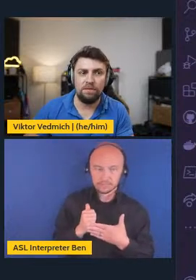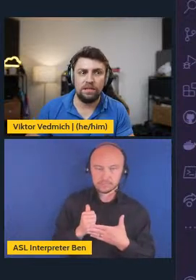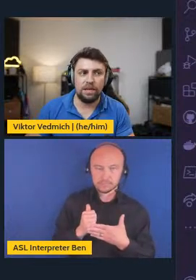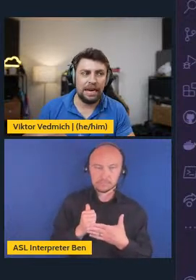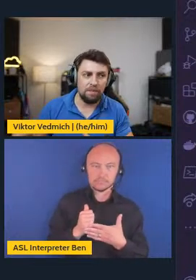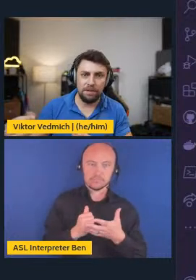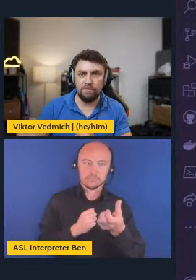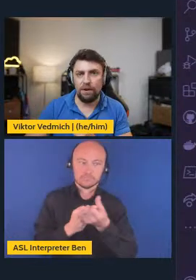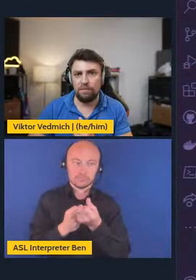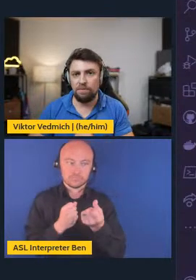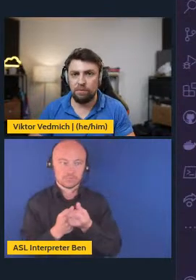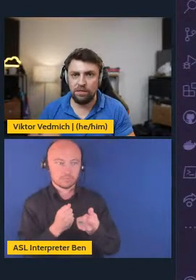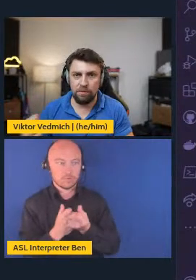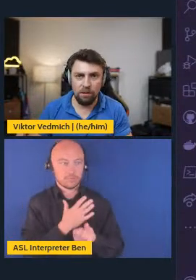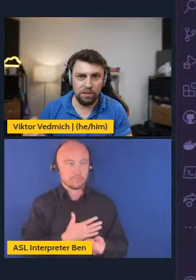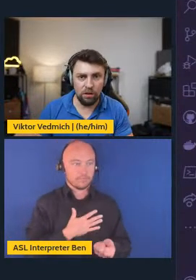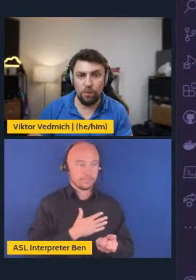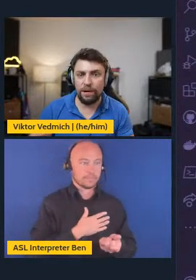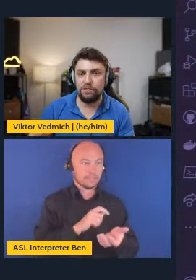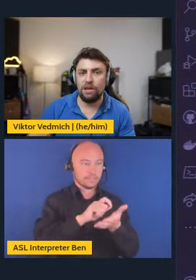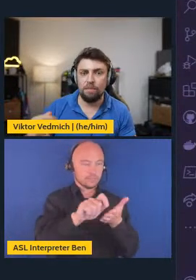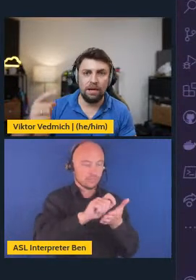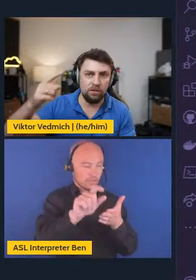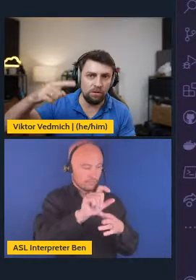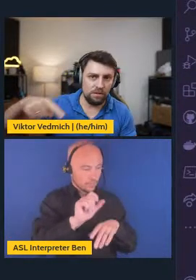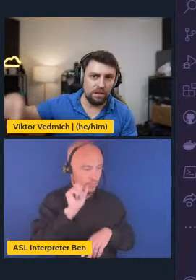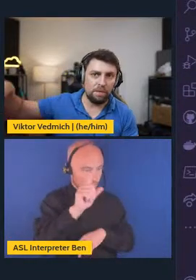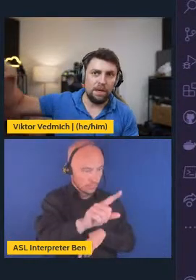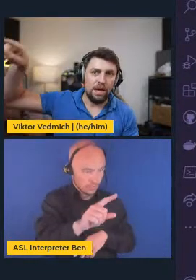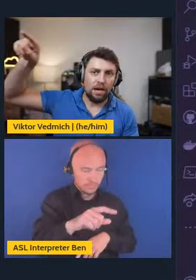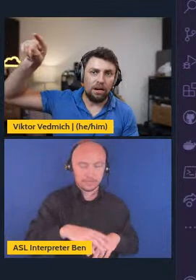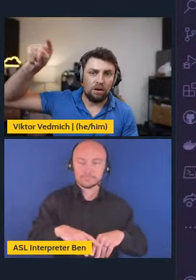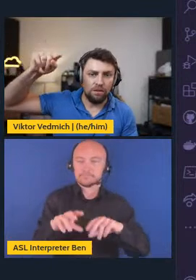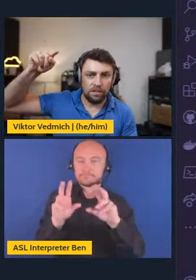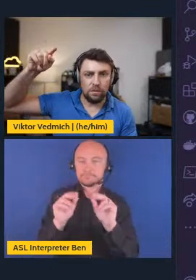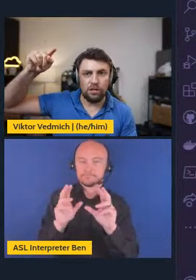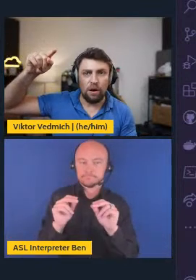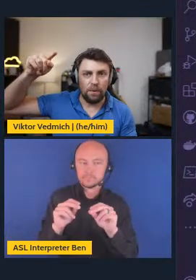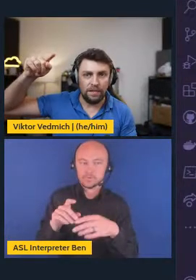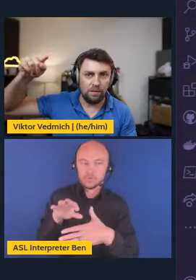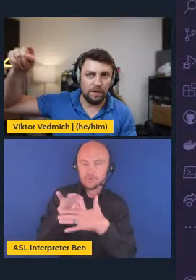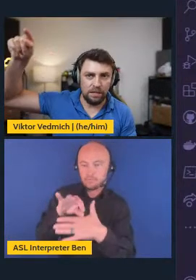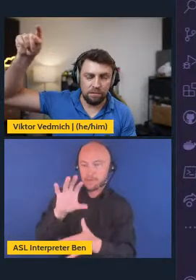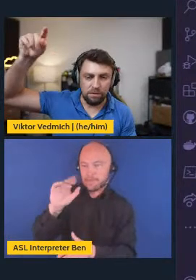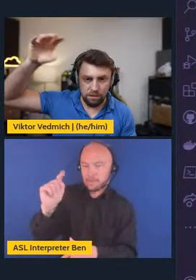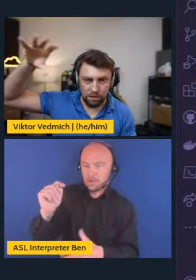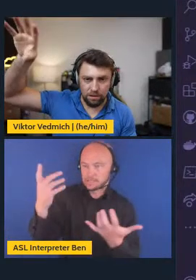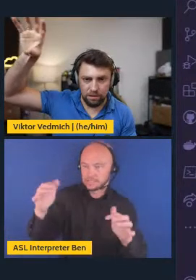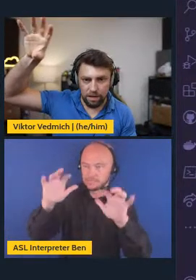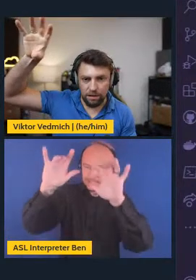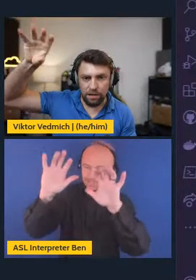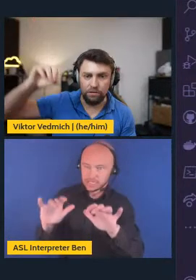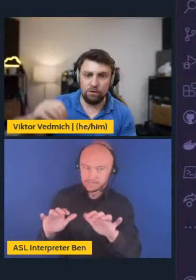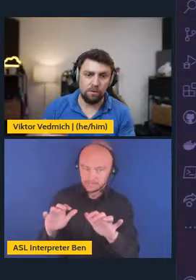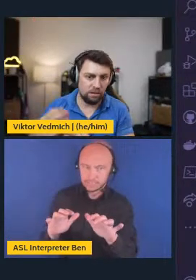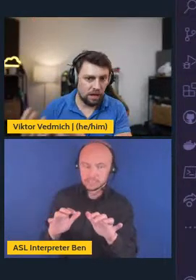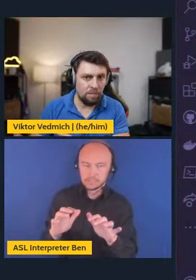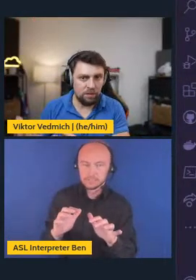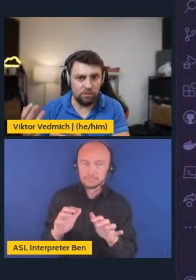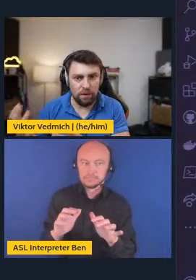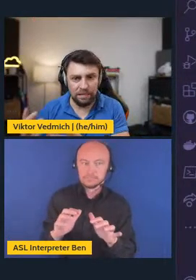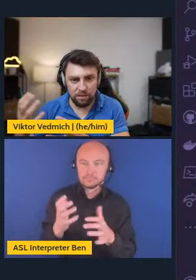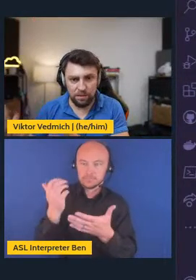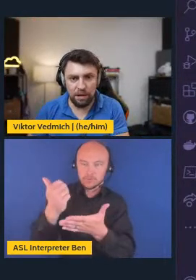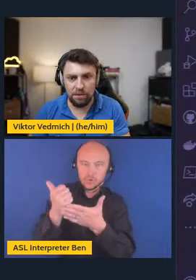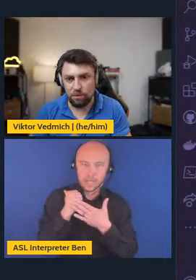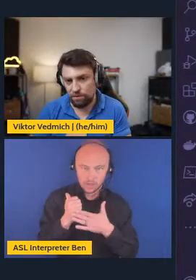if I say, hey, please write me for me deployment, no, but based on the context, which I already written earlier, so it helped me to